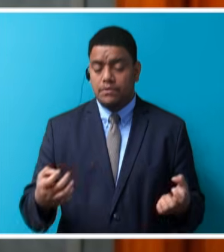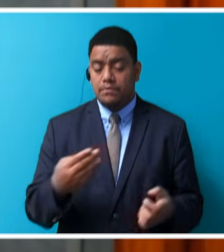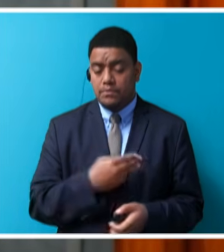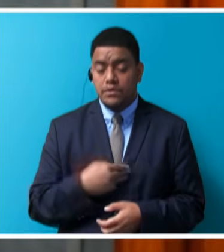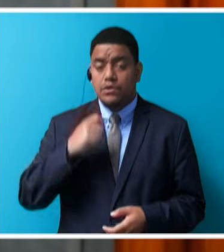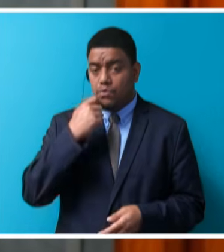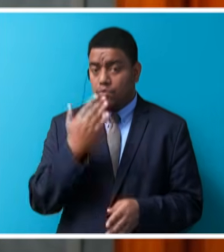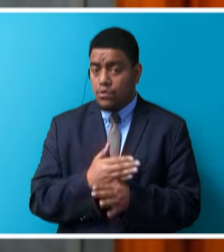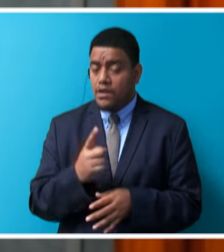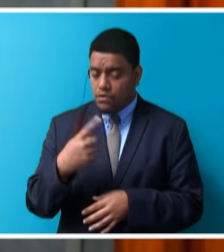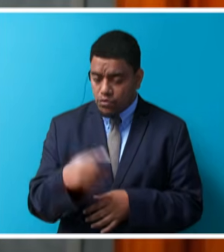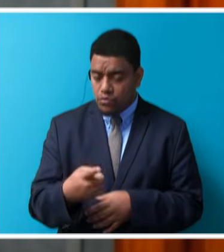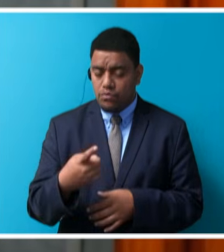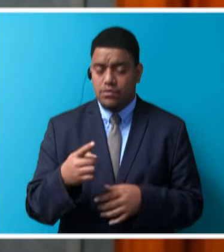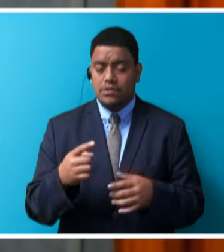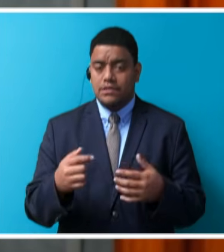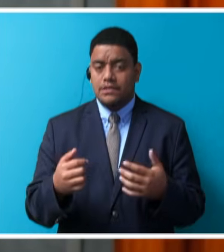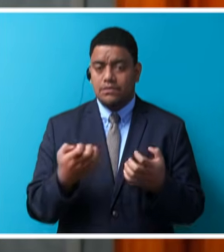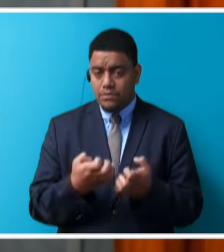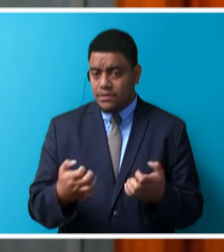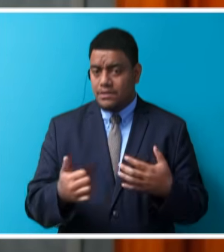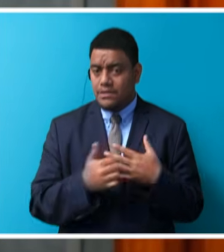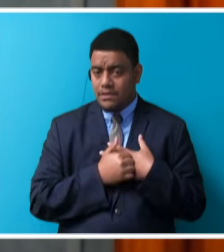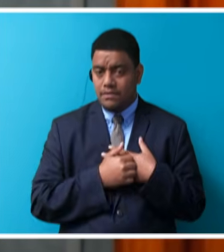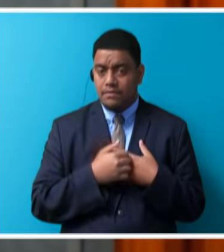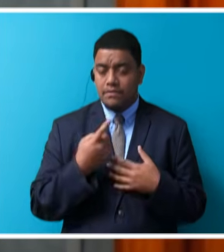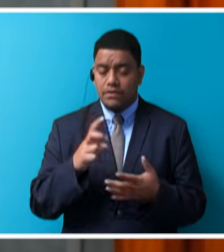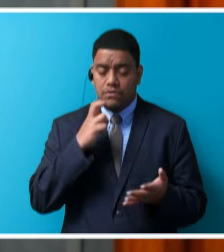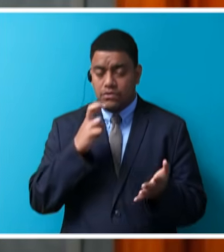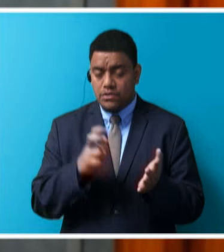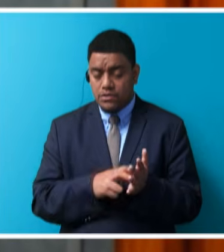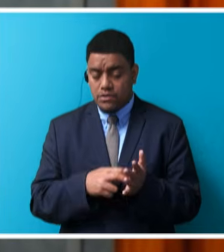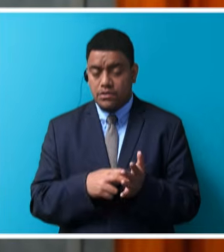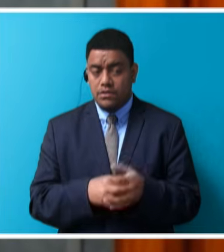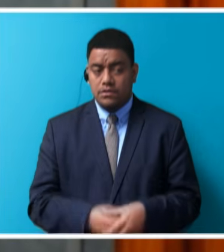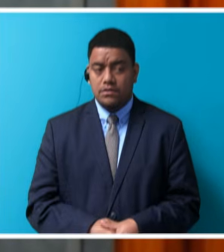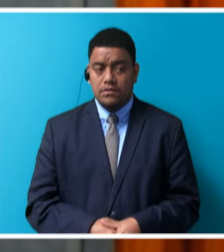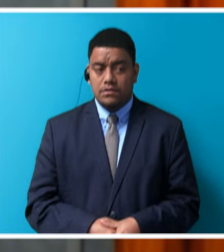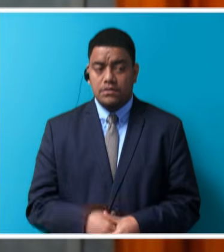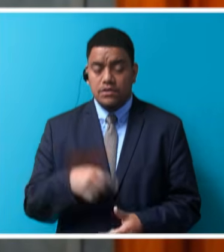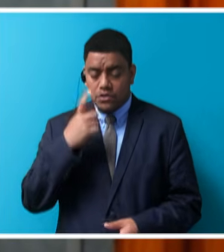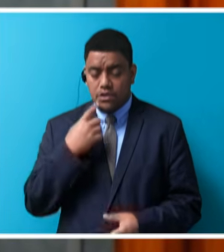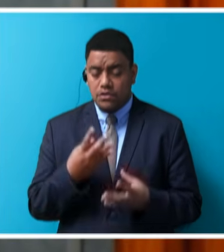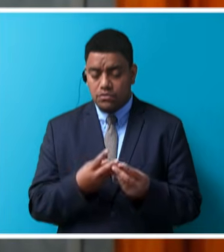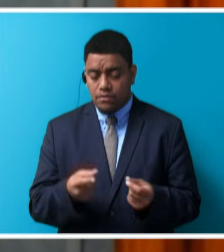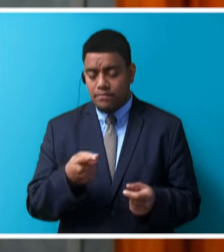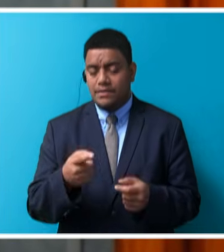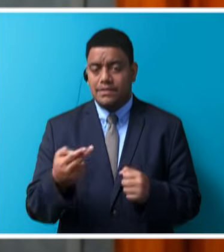will maintain an updated equipment register, preventive maintenance